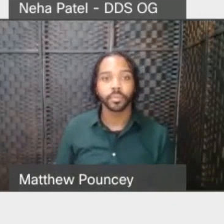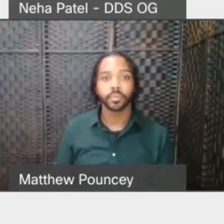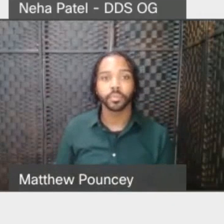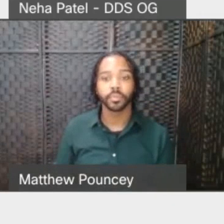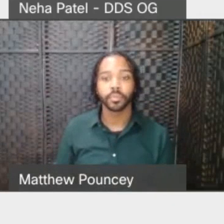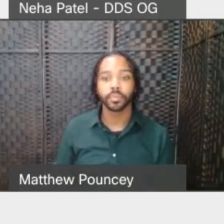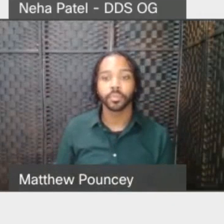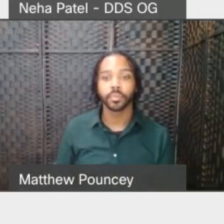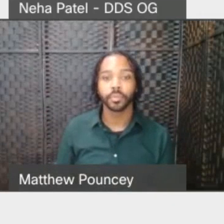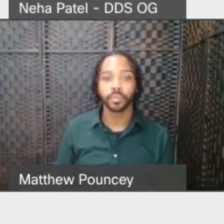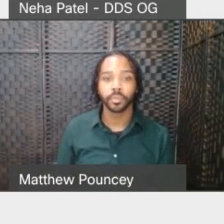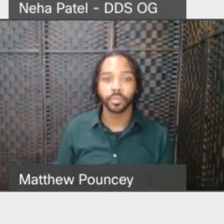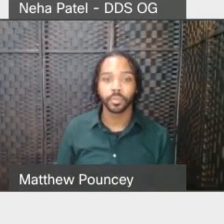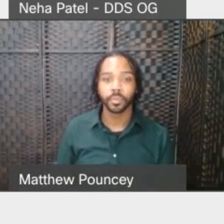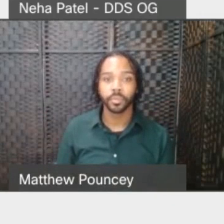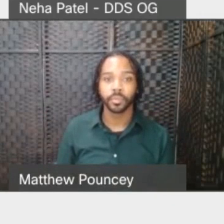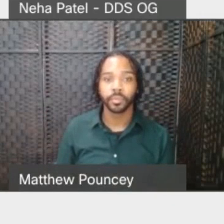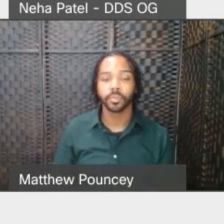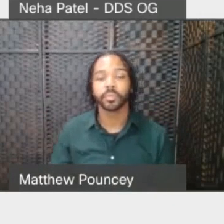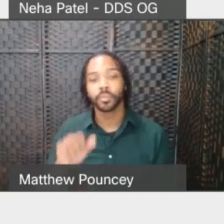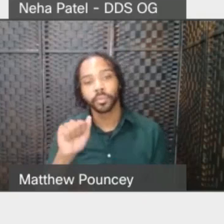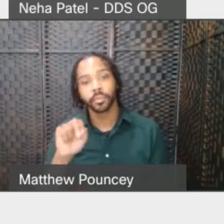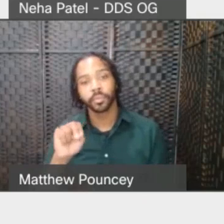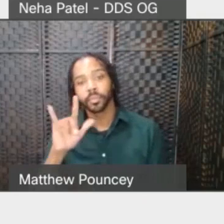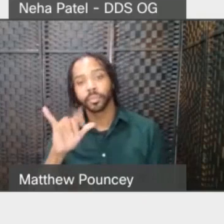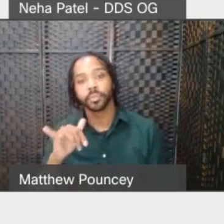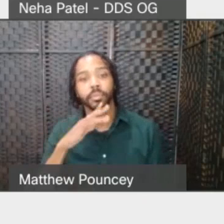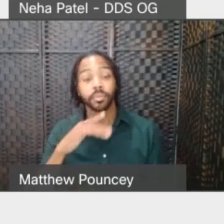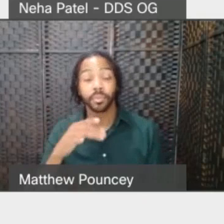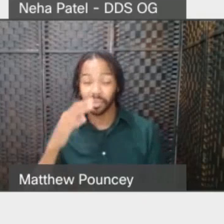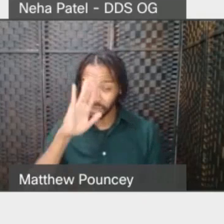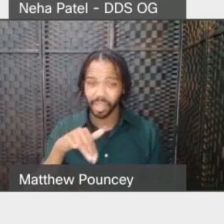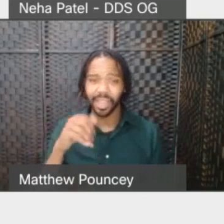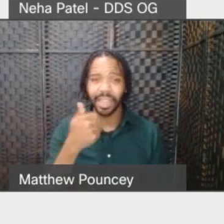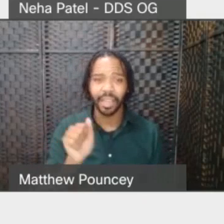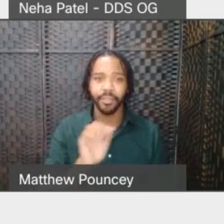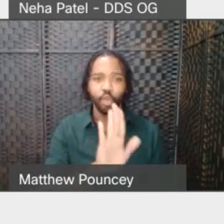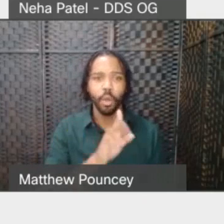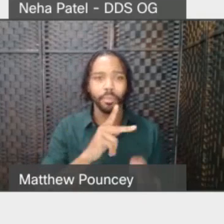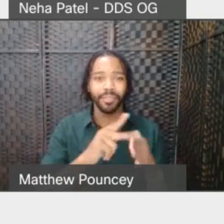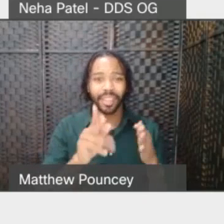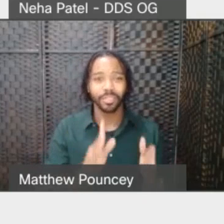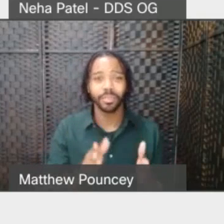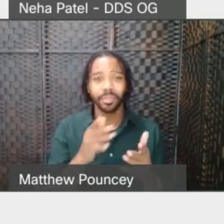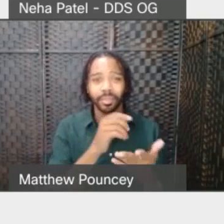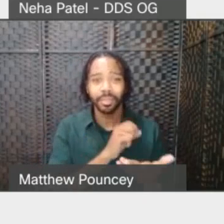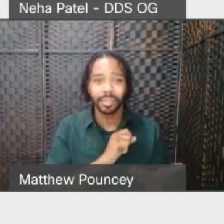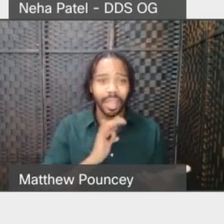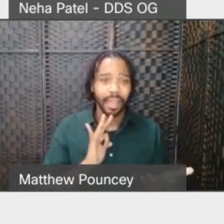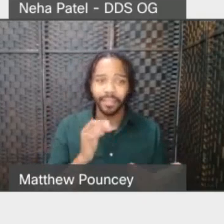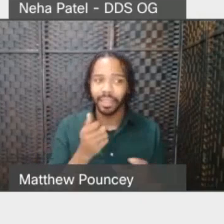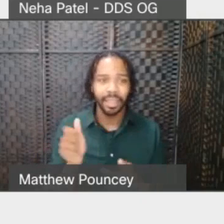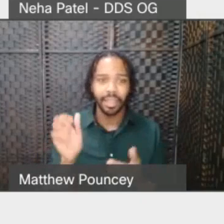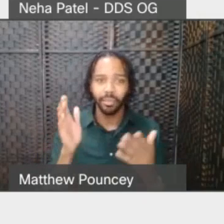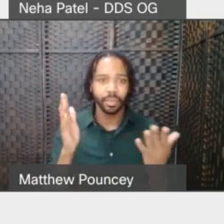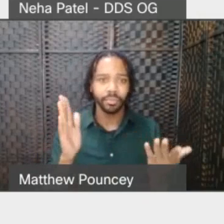So I think. And for any of your professional staff, anyone can go. It's a public record whether